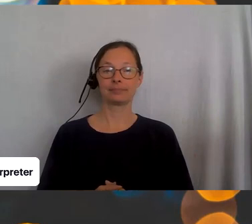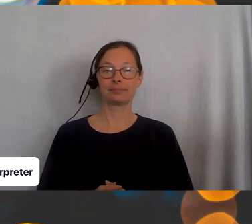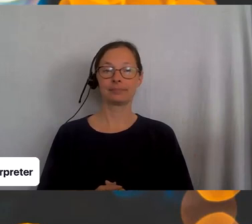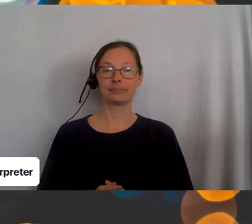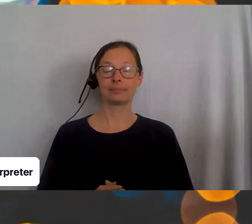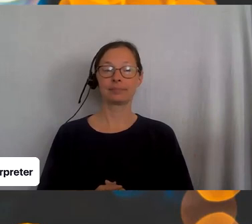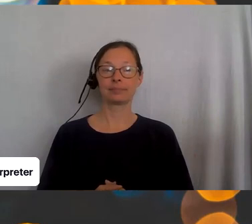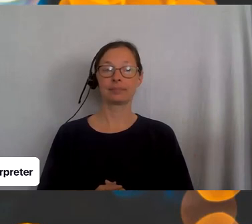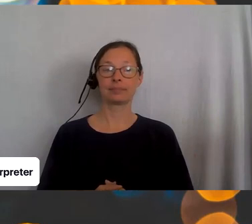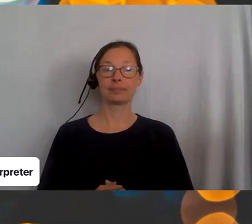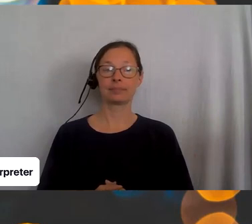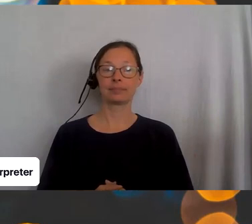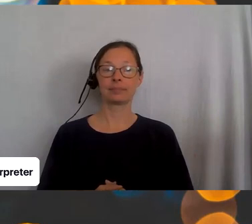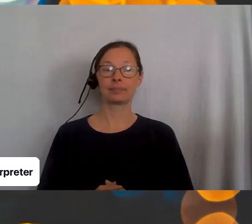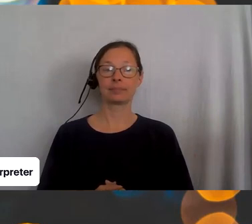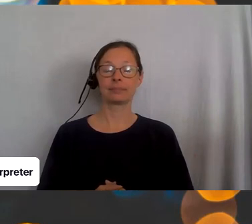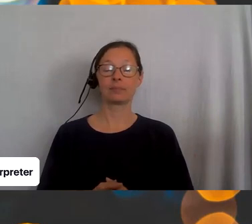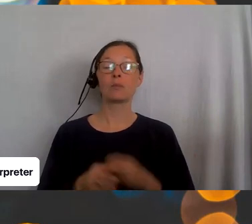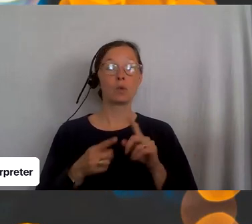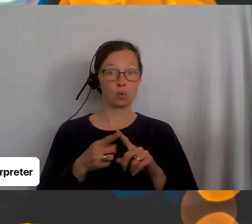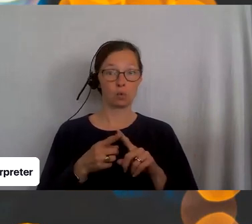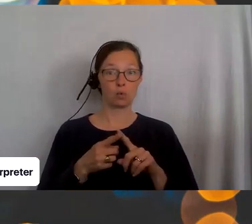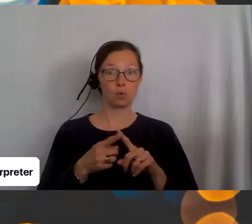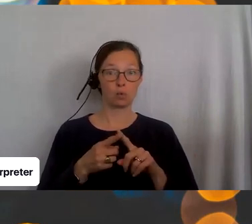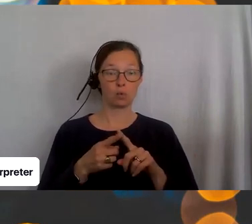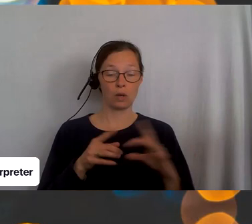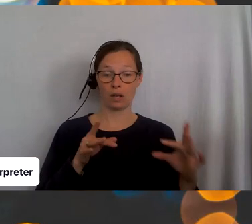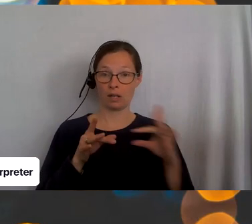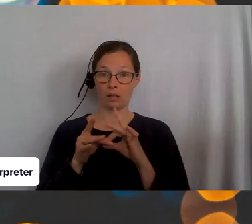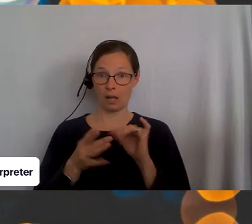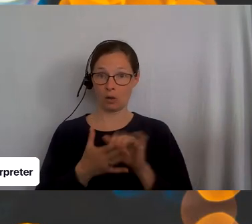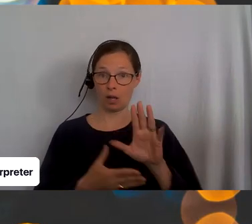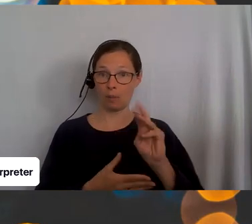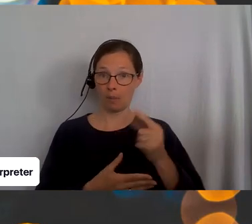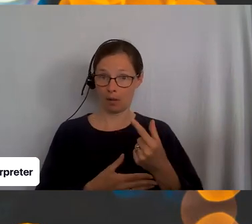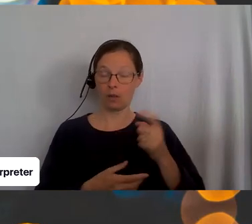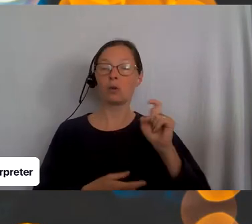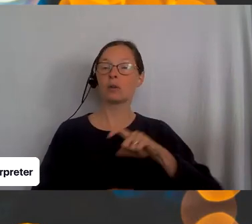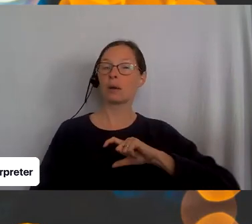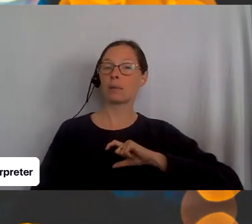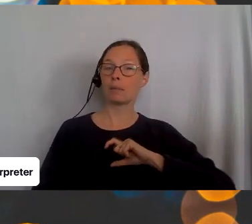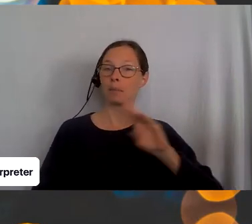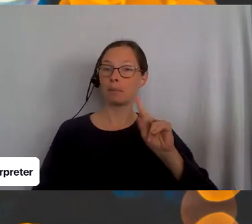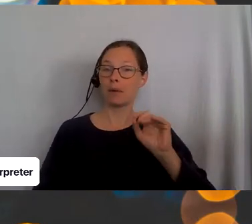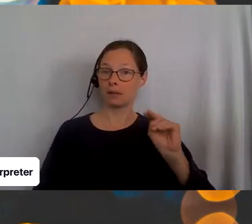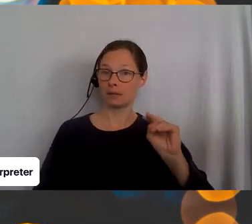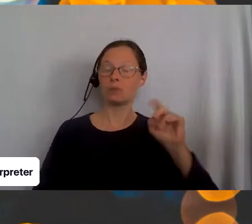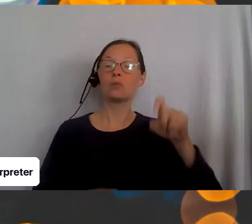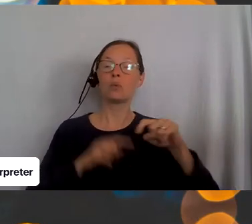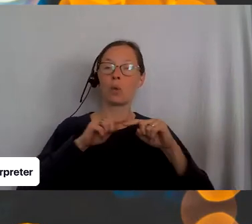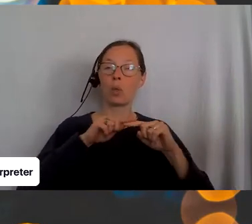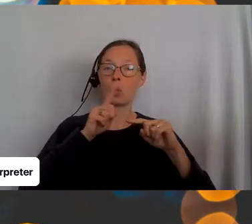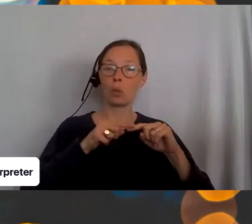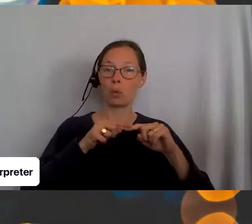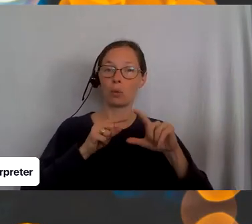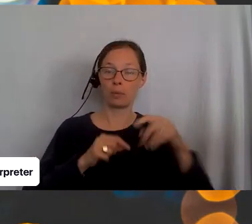to make this attached to your mug, you need a button and you need a loop.